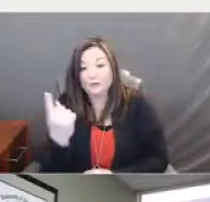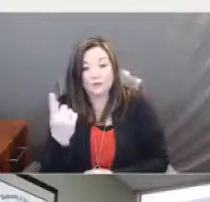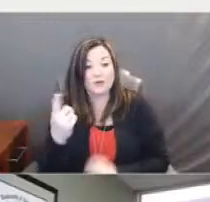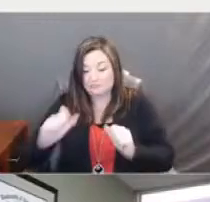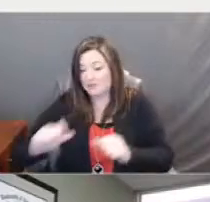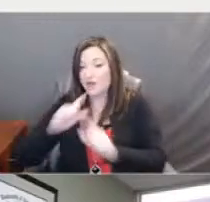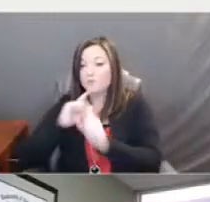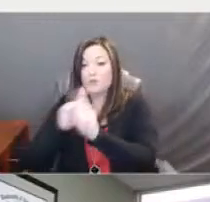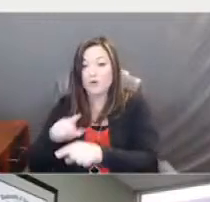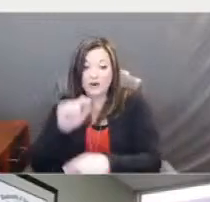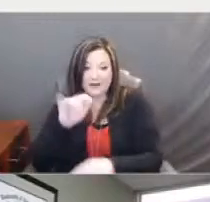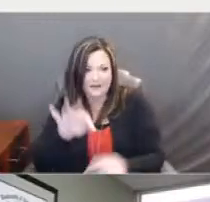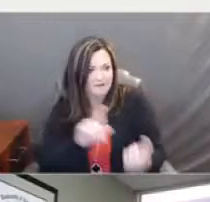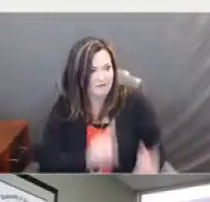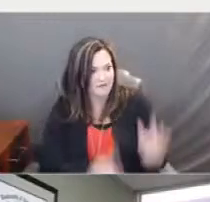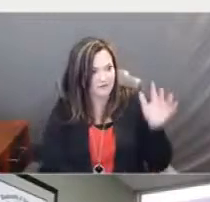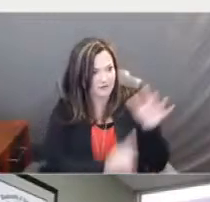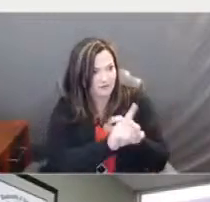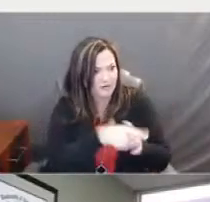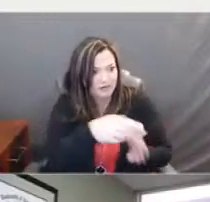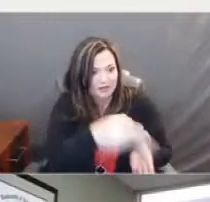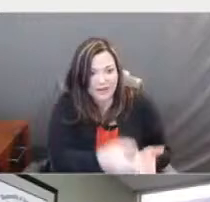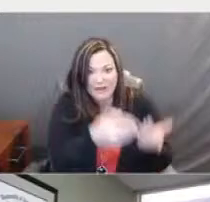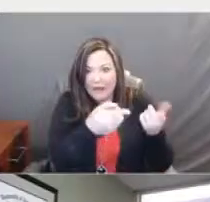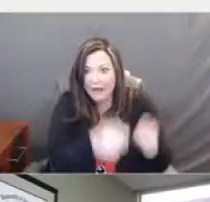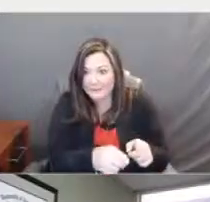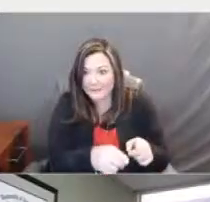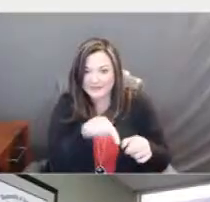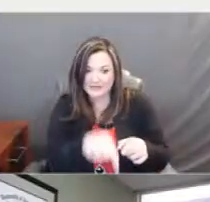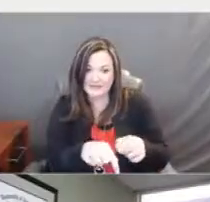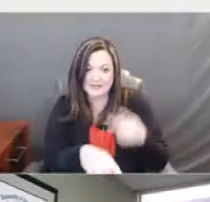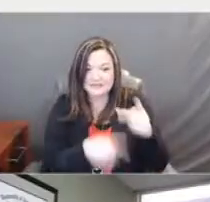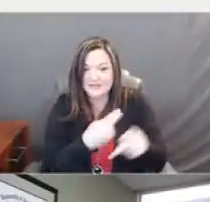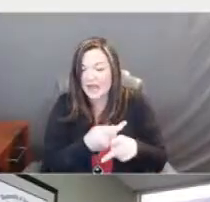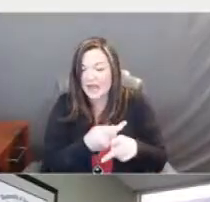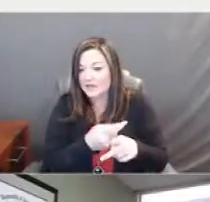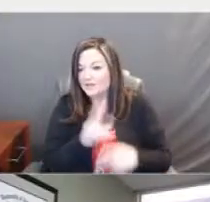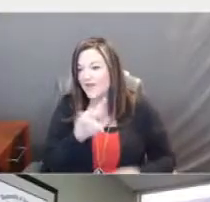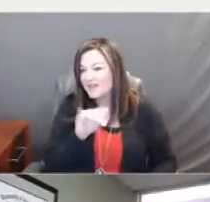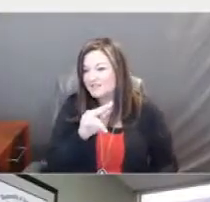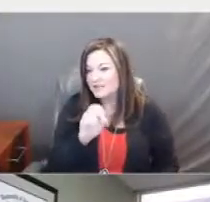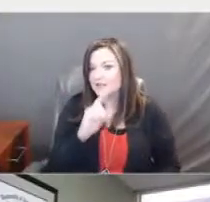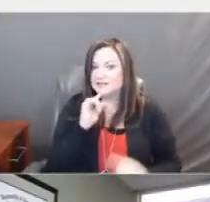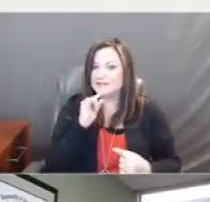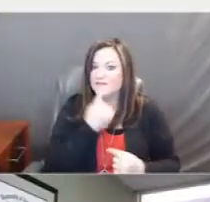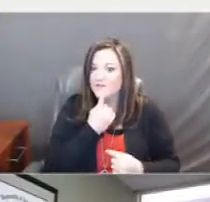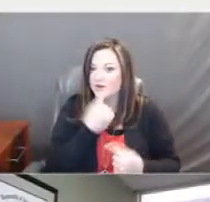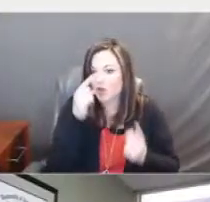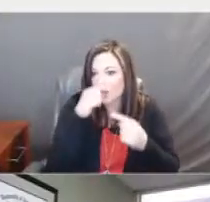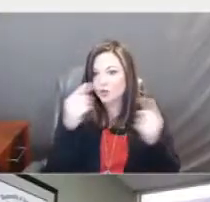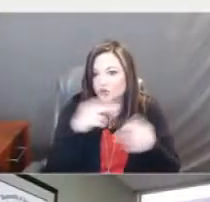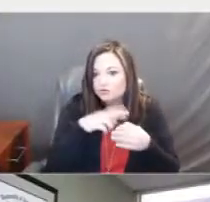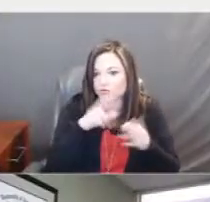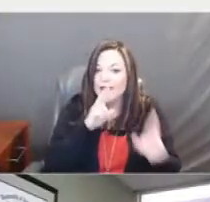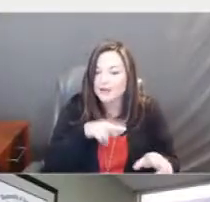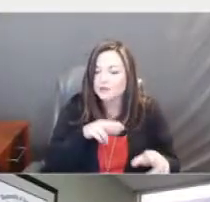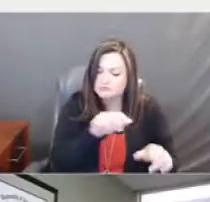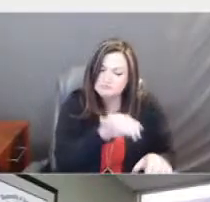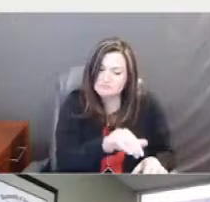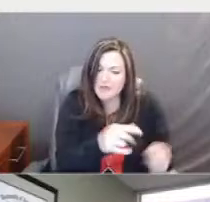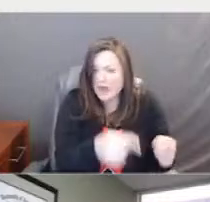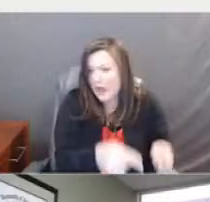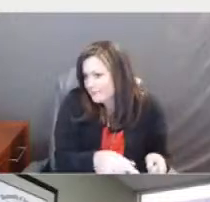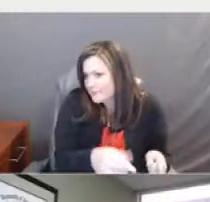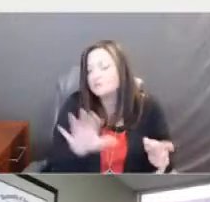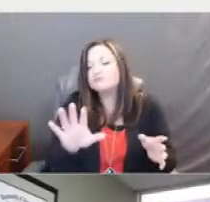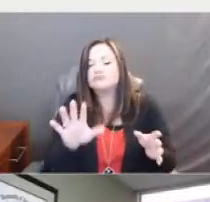in the case of these vaccines, the severe allergic reactions, some have occurred, and there's ways of reporting that